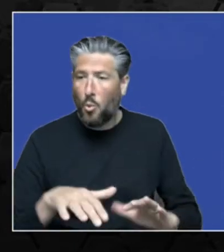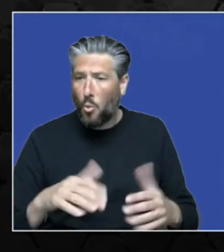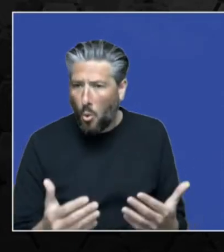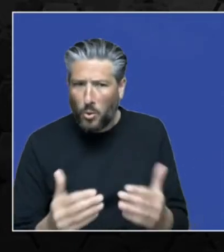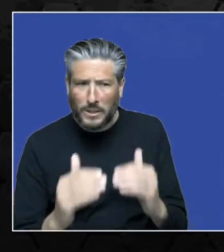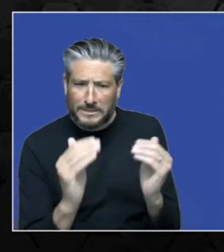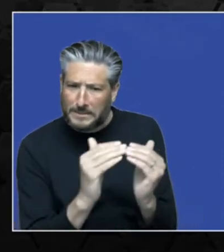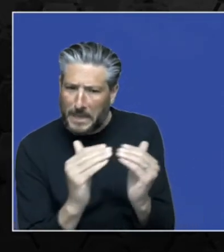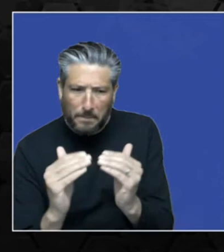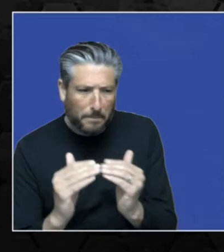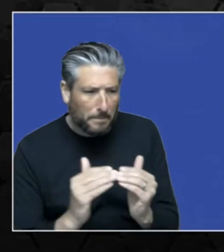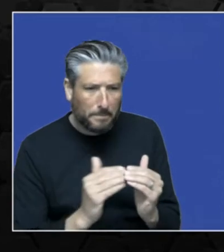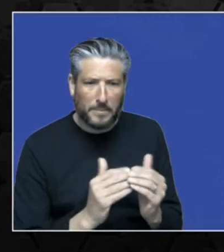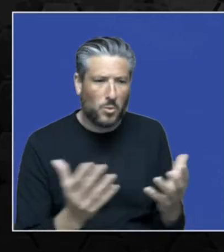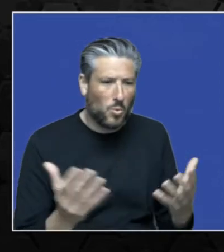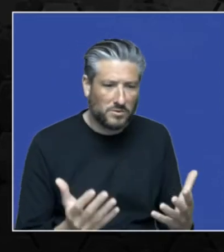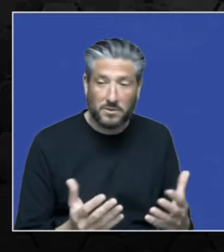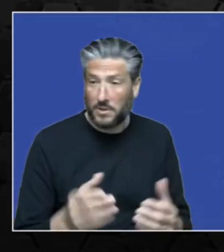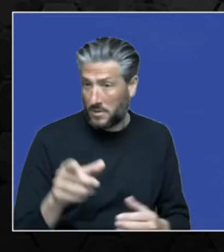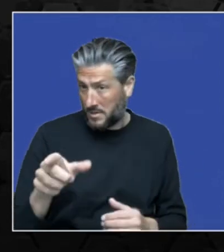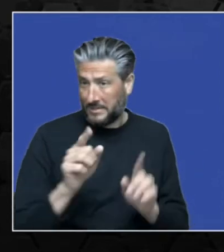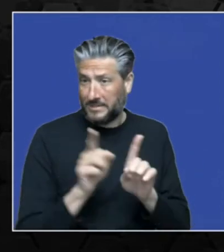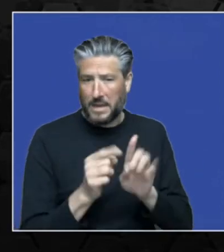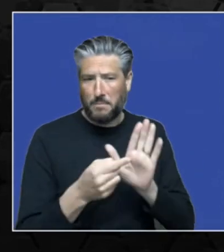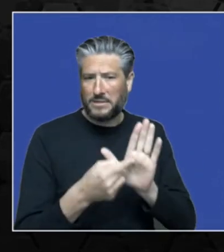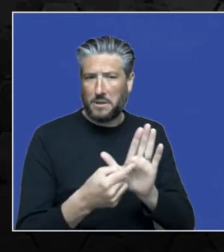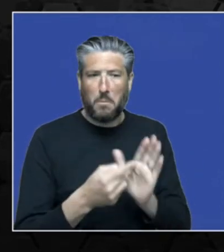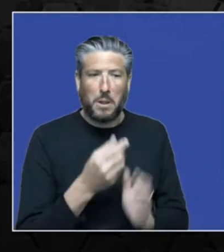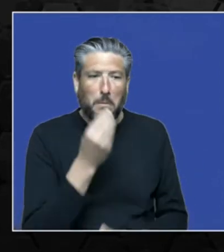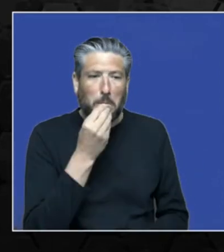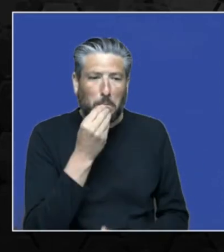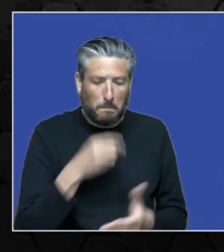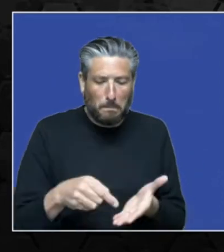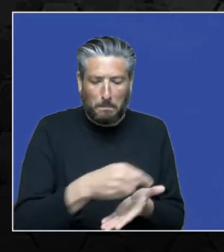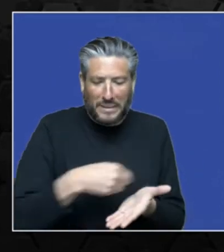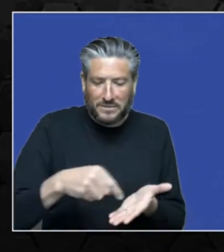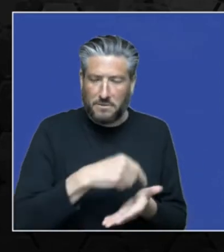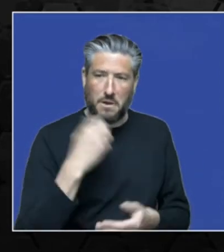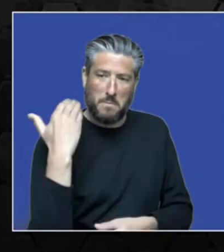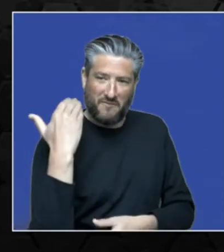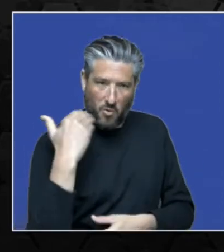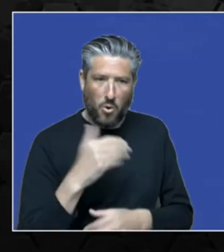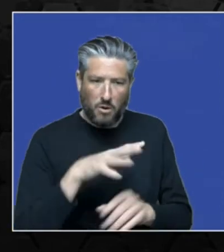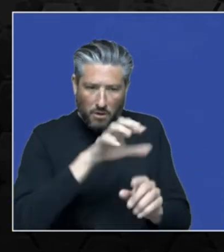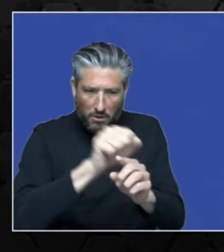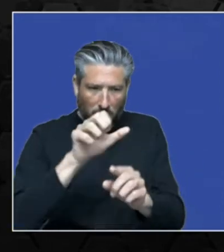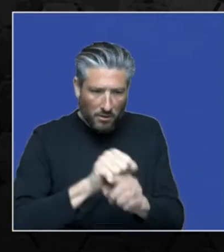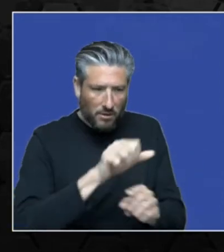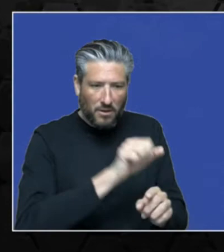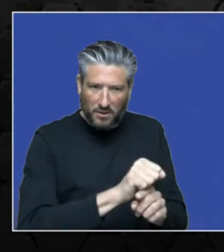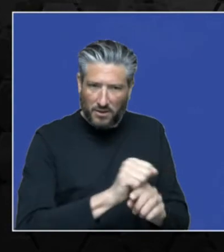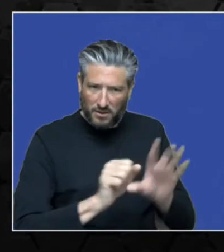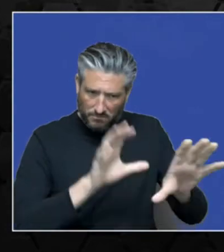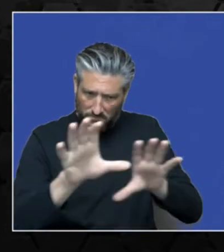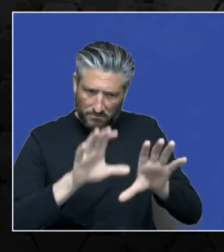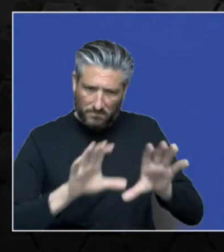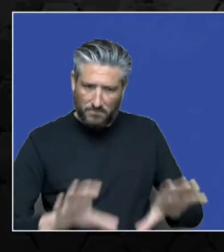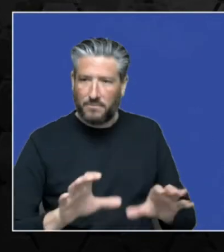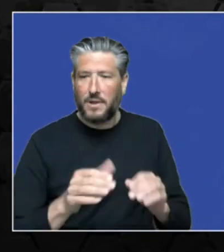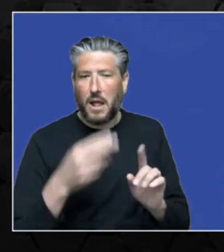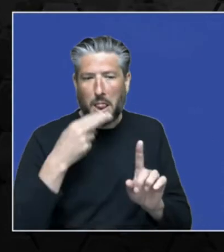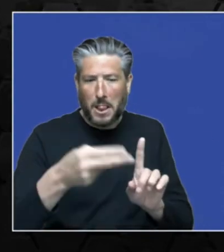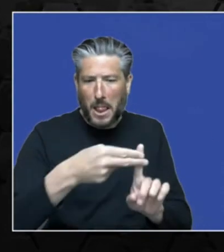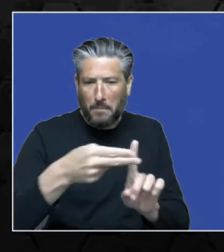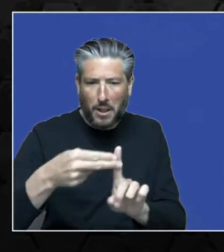like the pizza problem I mentioned, recommendation systems like I mentioned. So all these things are taken into consideration. Talking a little bit